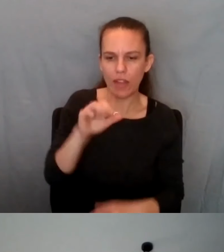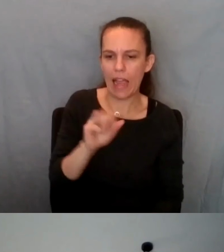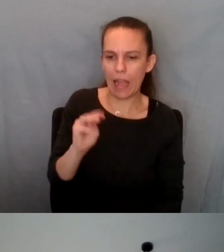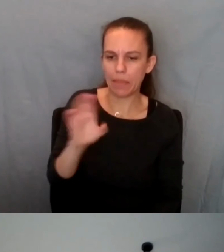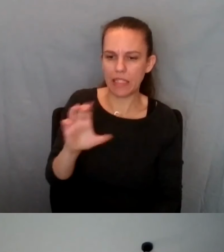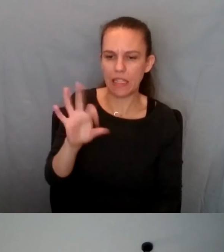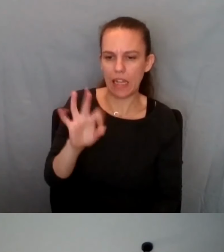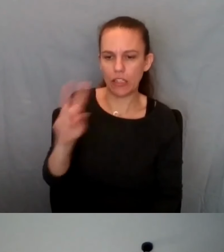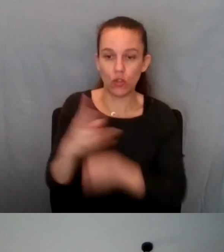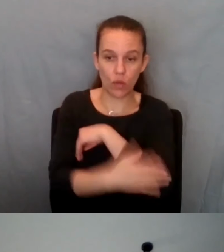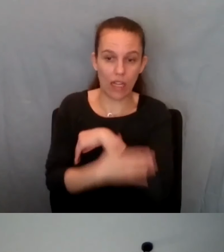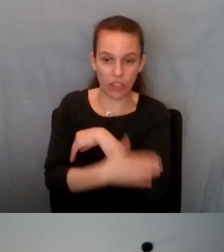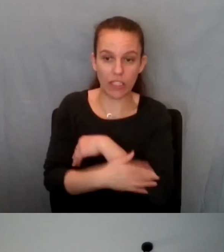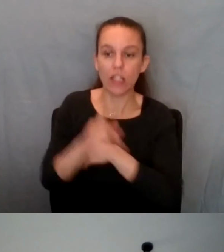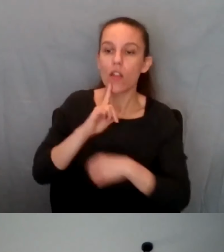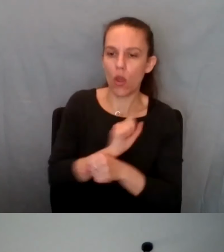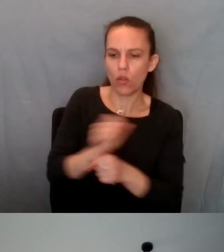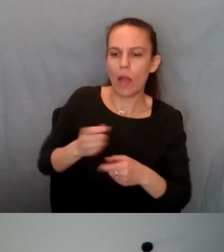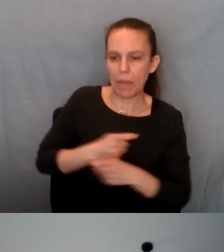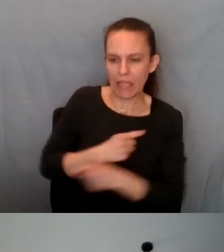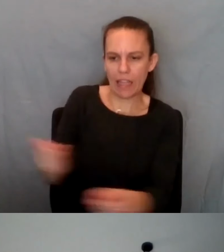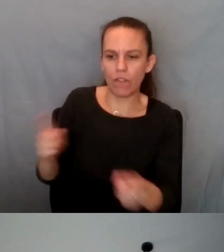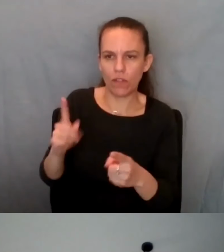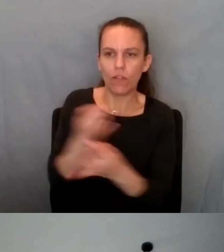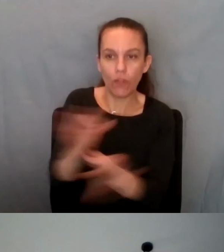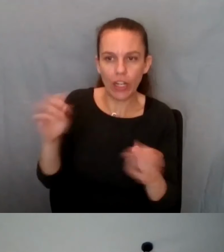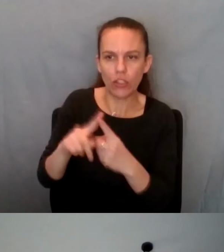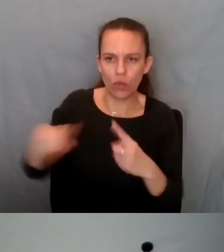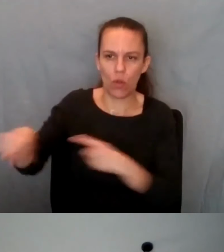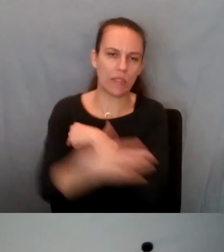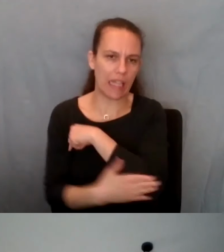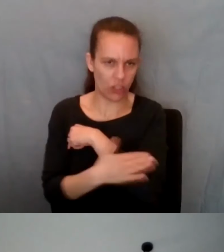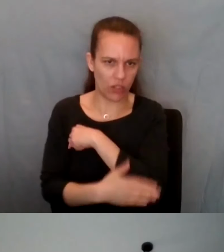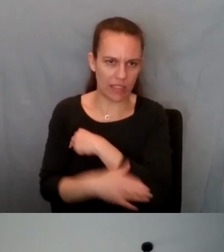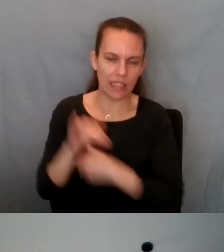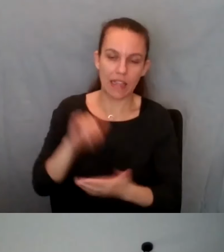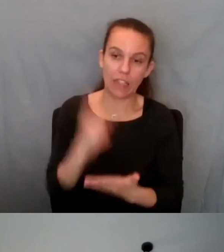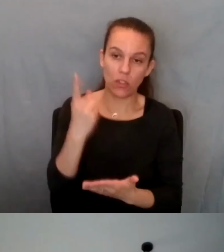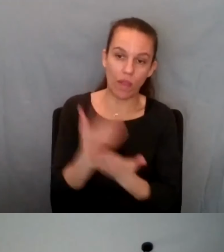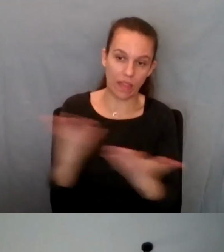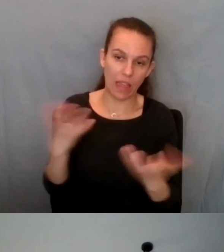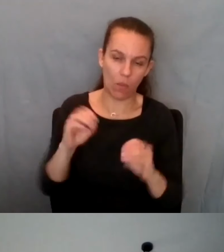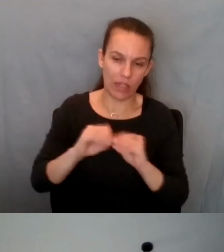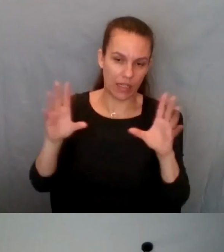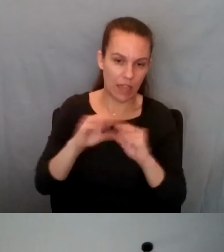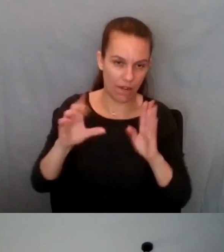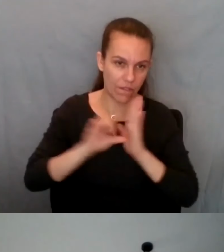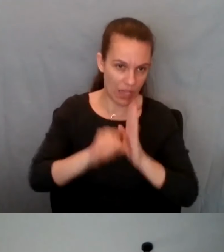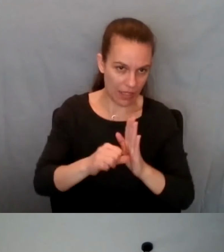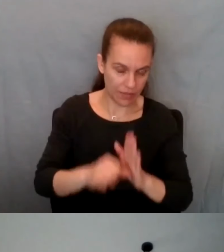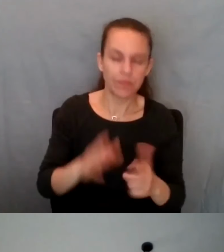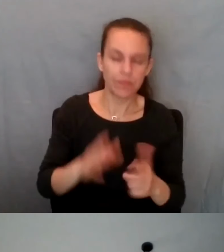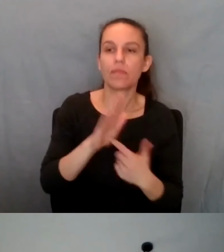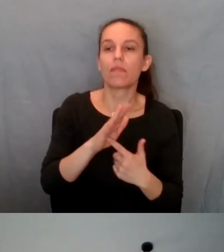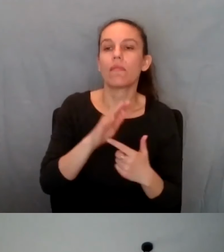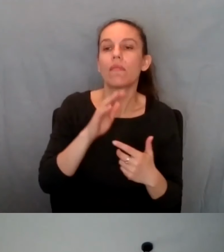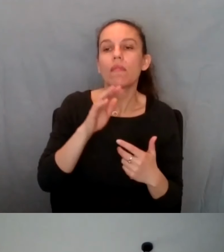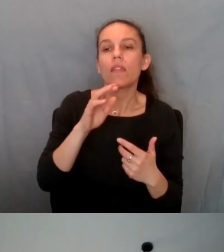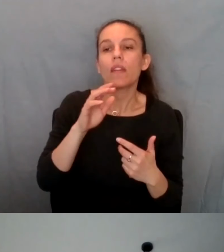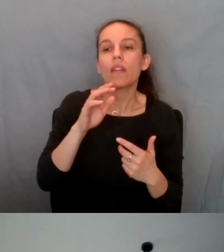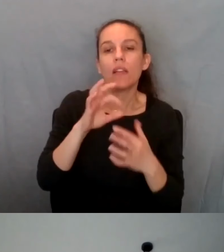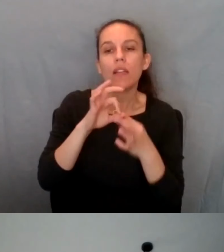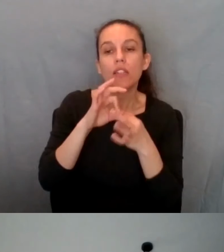doses that will be delivered for free for these countries. So that is one thing that I did want to clarify. In terms of